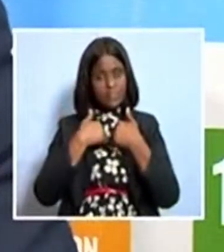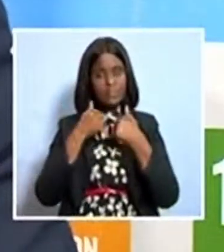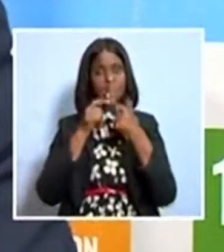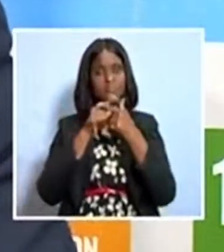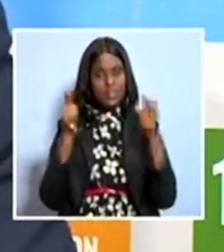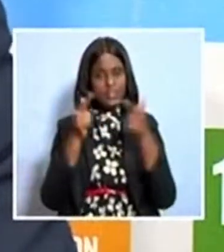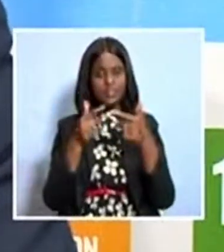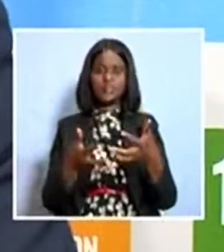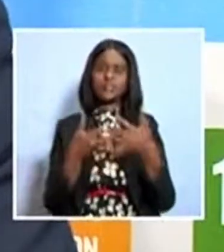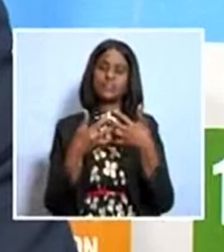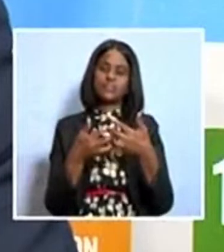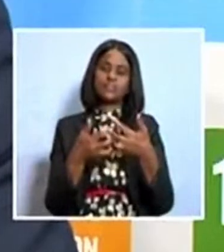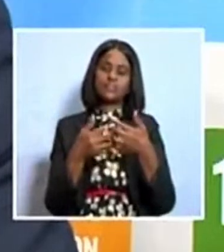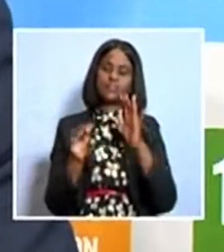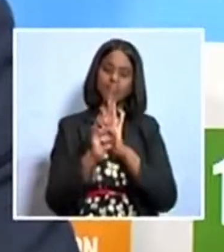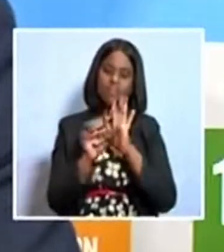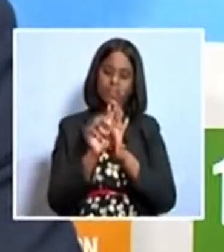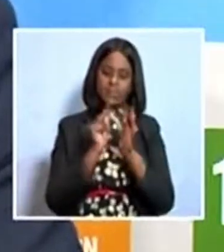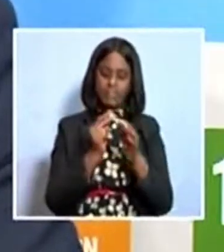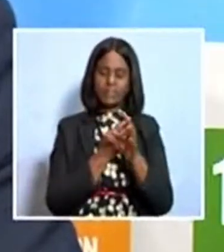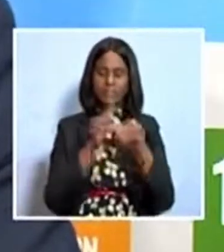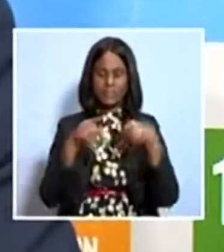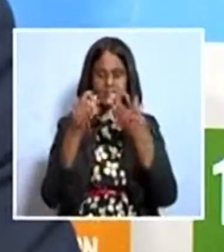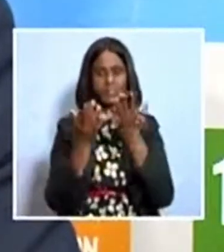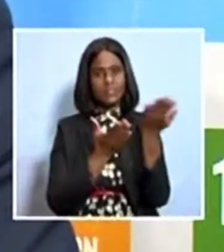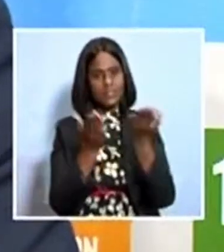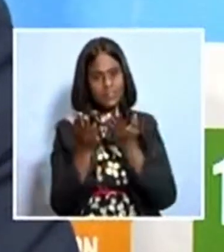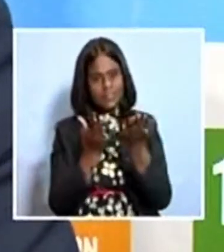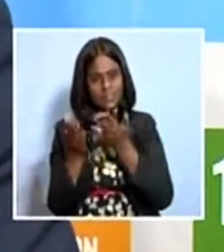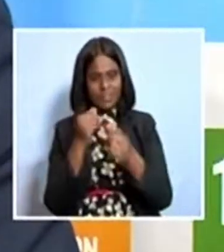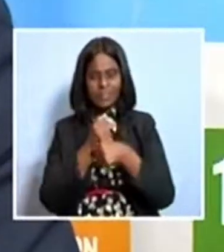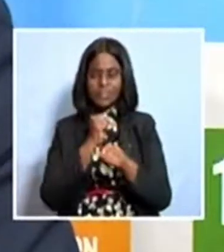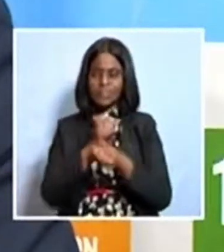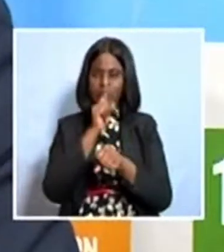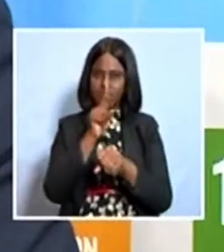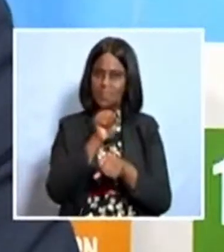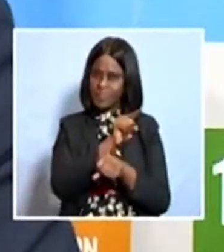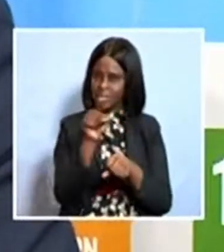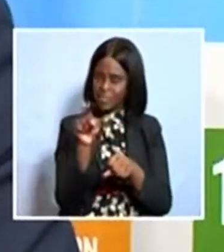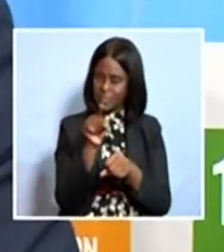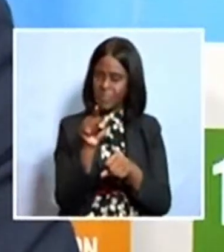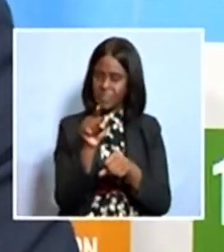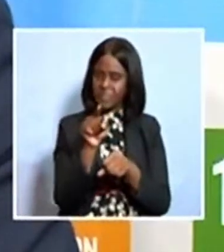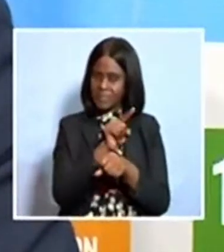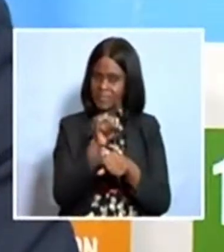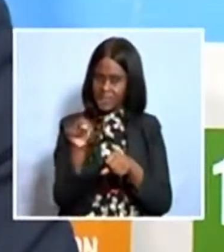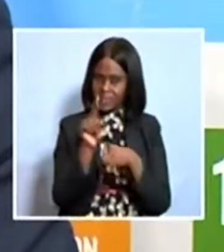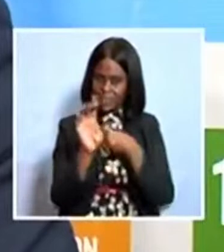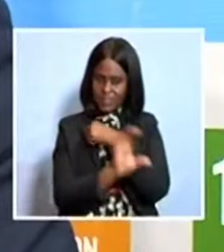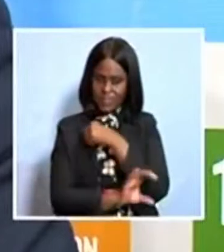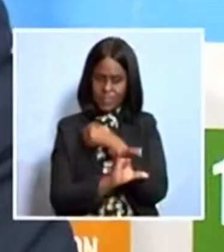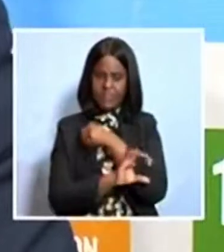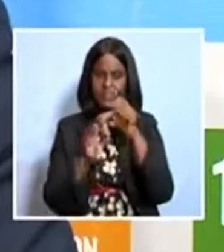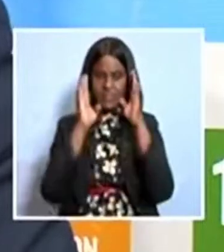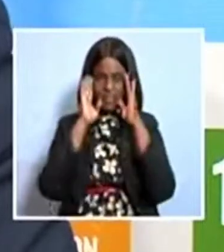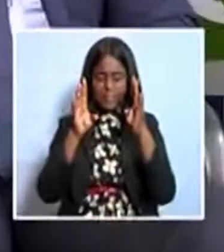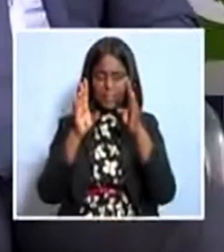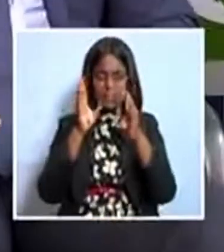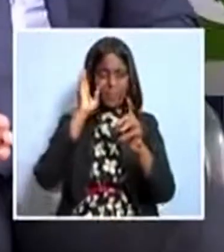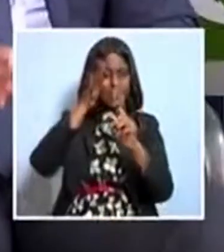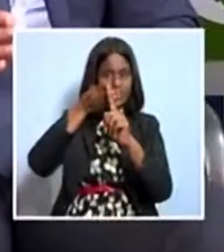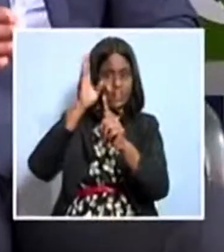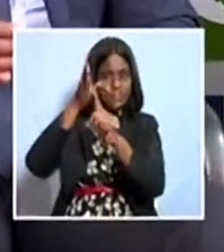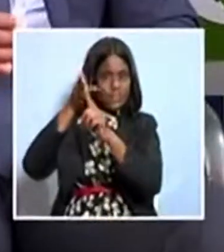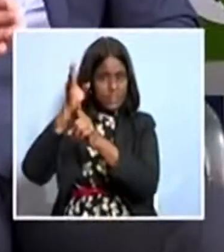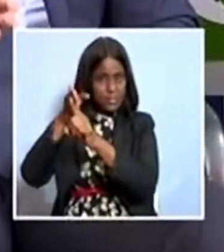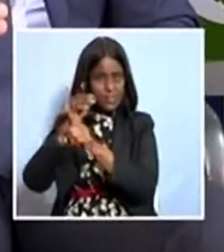terms of manufacturing. So we provide those services to ensure that the country attains those goals.